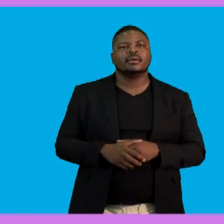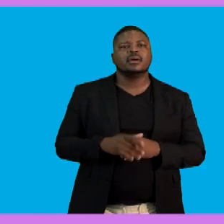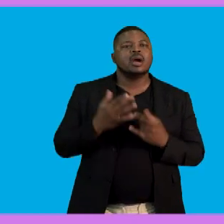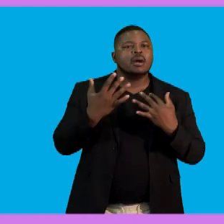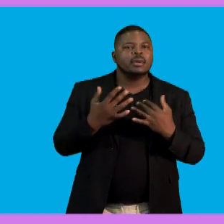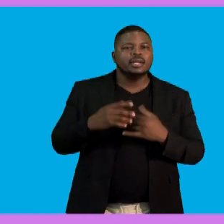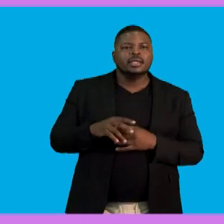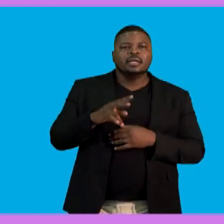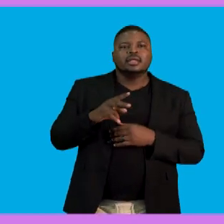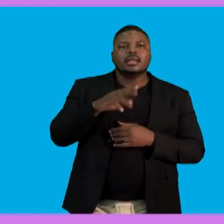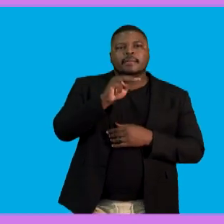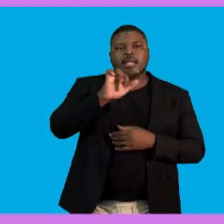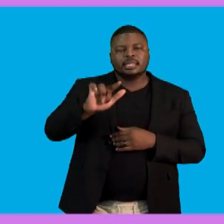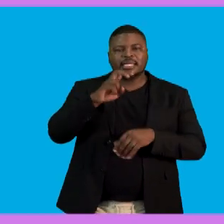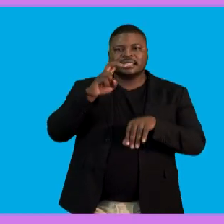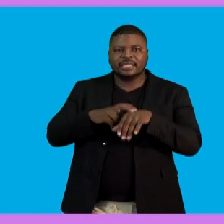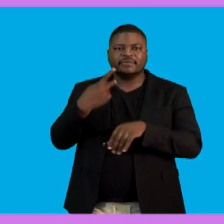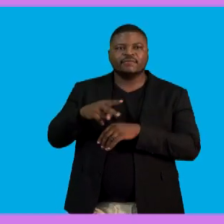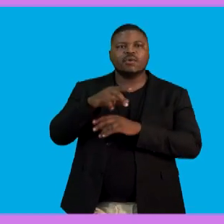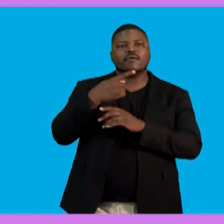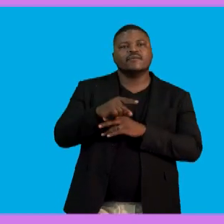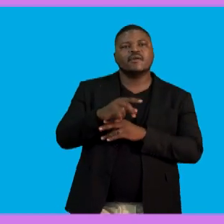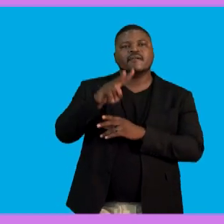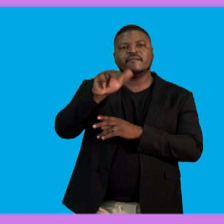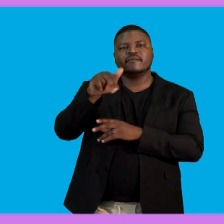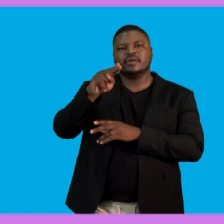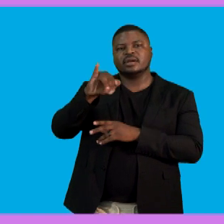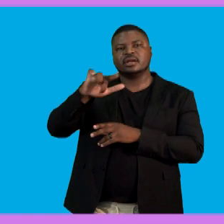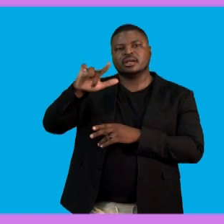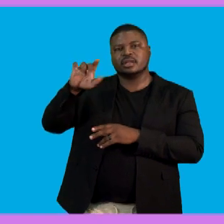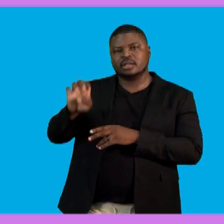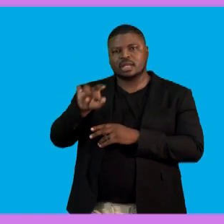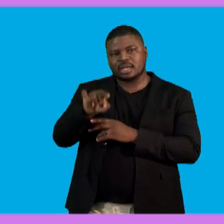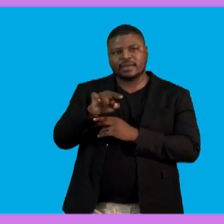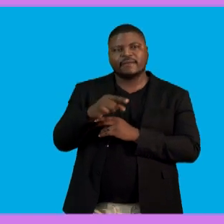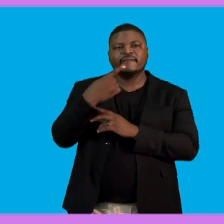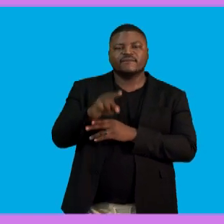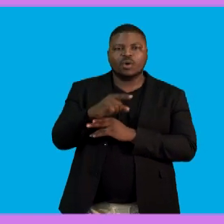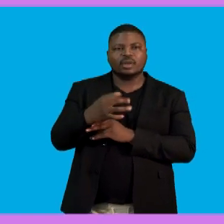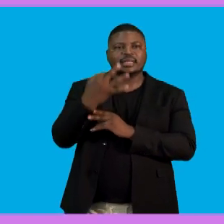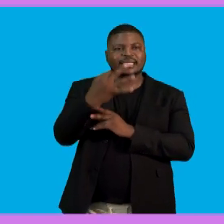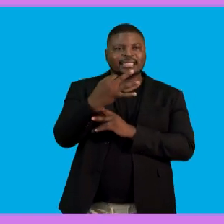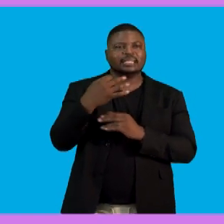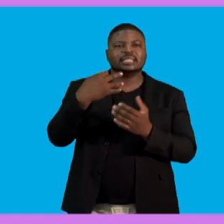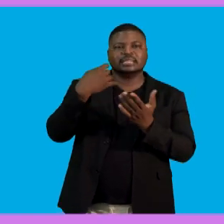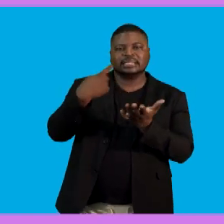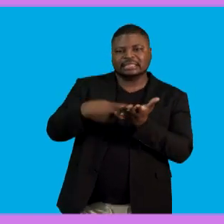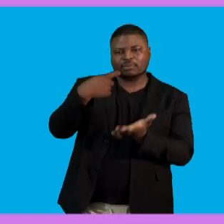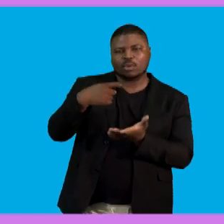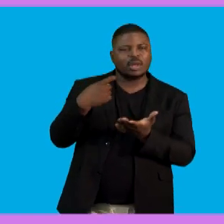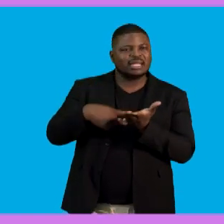essence will be required if a recipe calls for 3 teaspoons? The recipe says to us